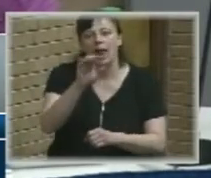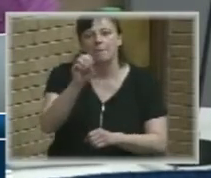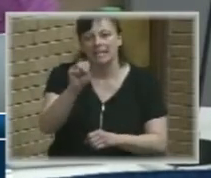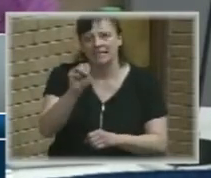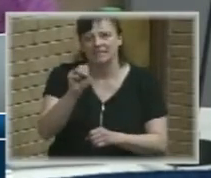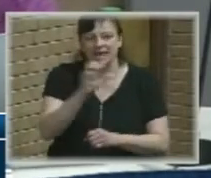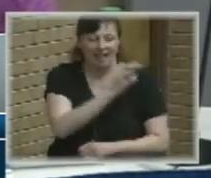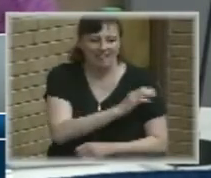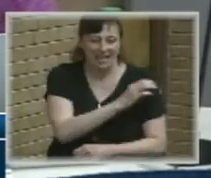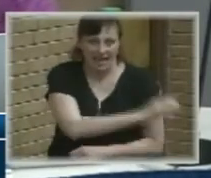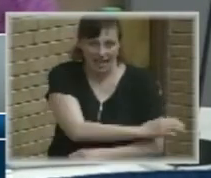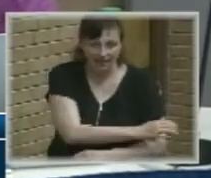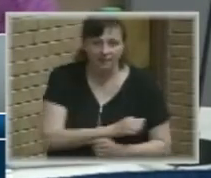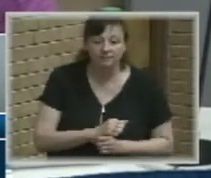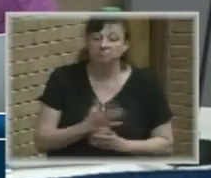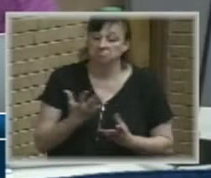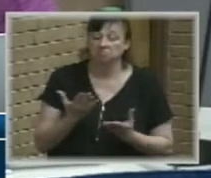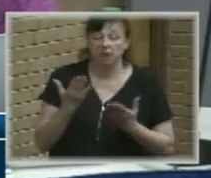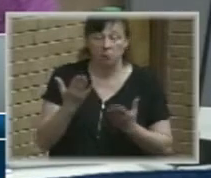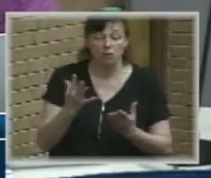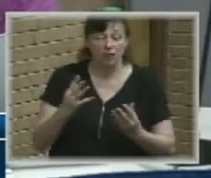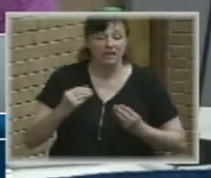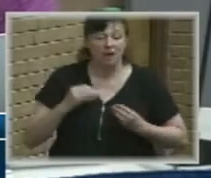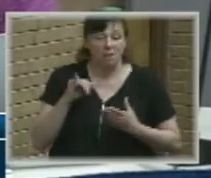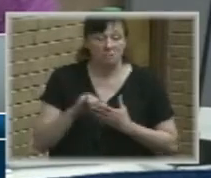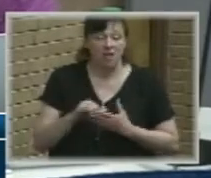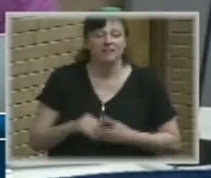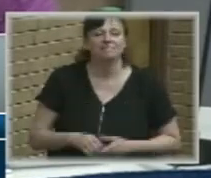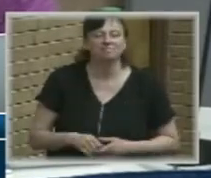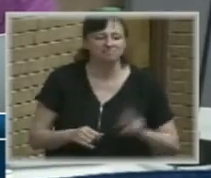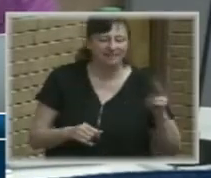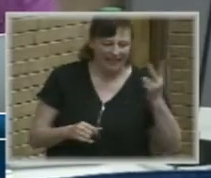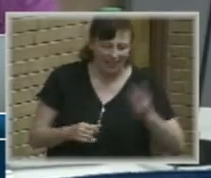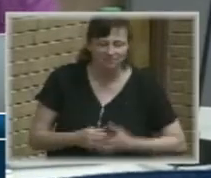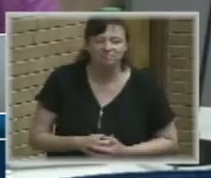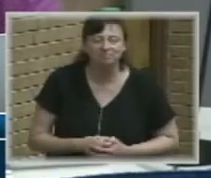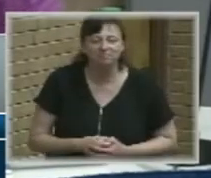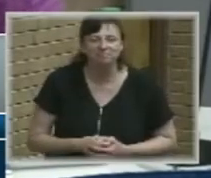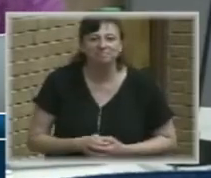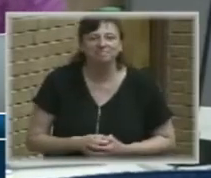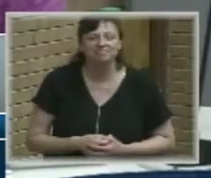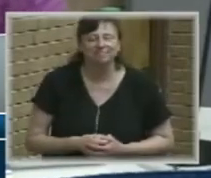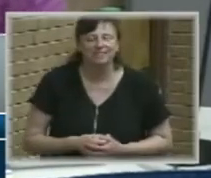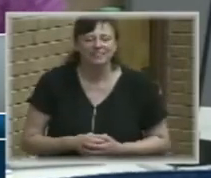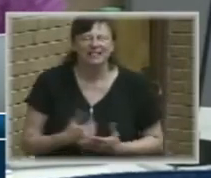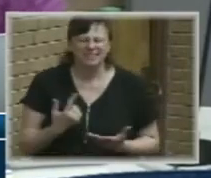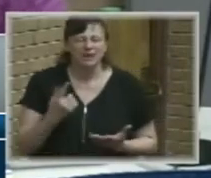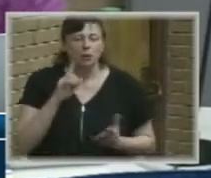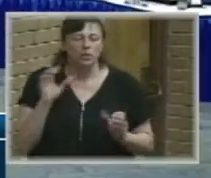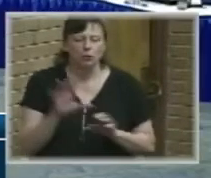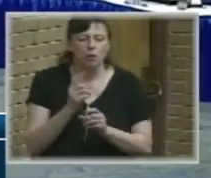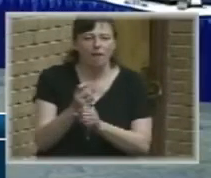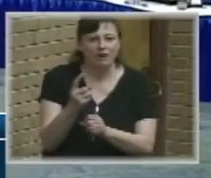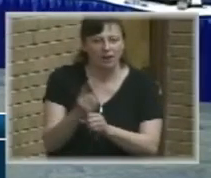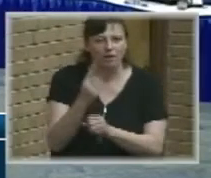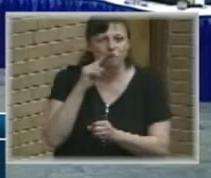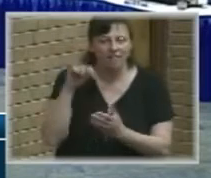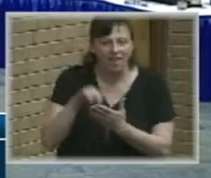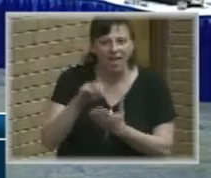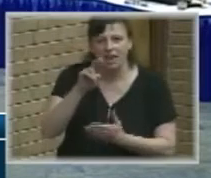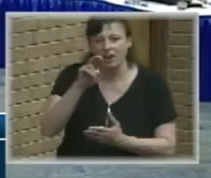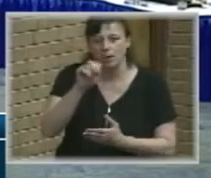I move that we adopt the resolution as prepared by the attorney to the town. Second. This is something we do each year, and as noted